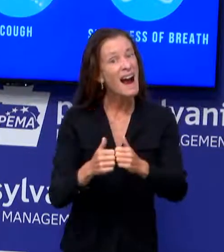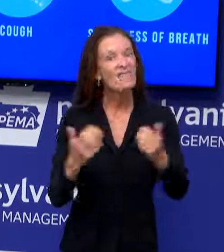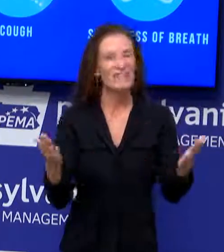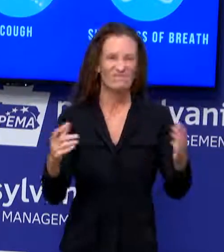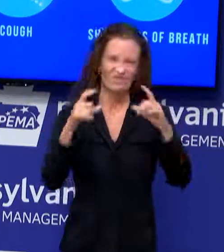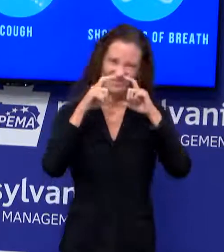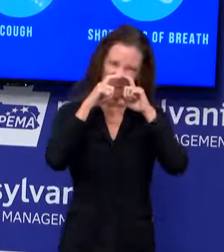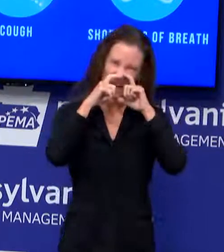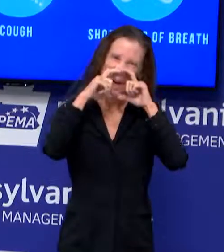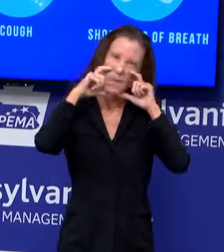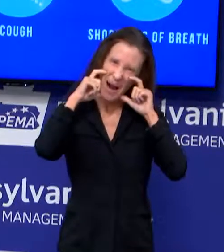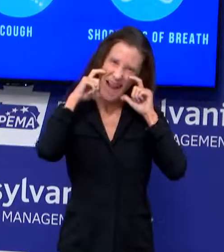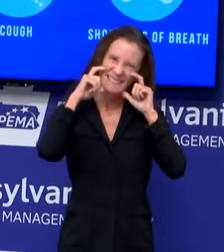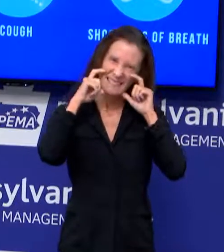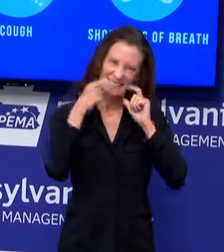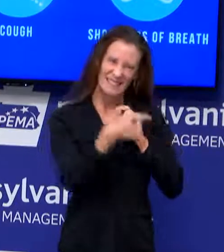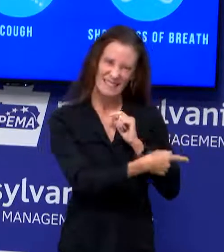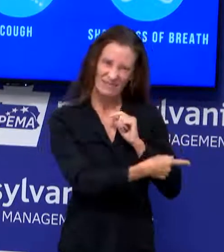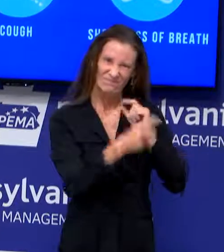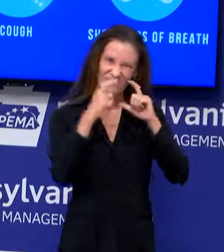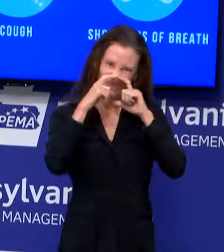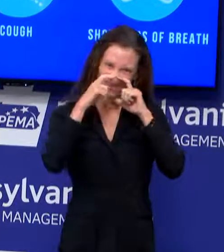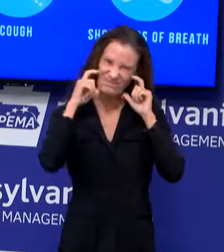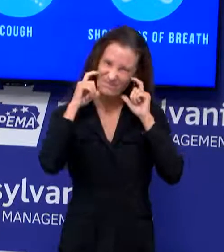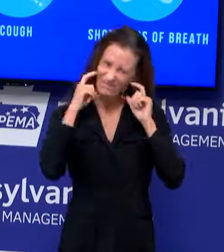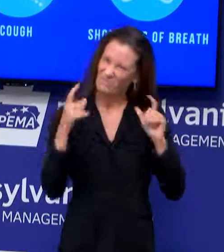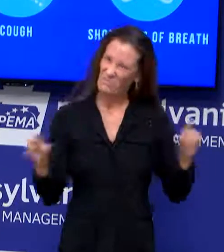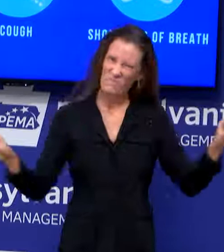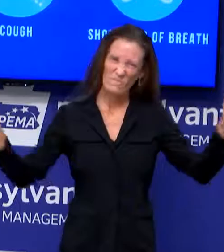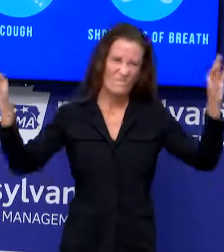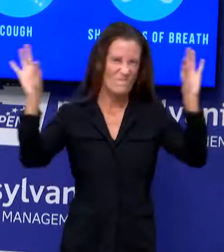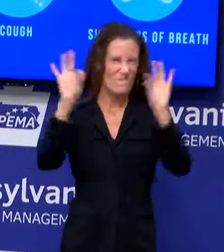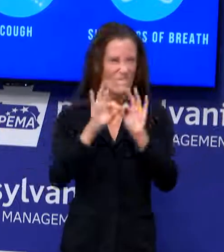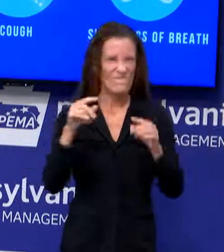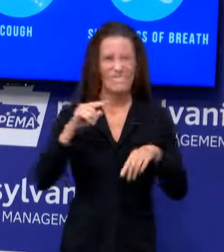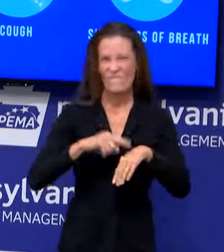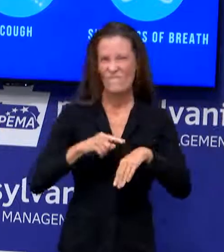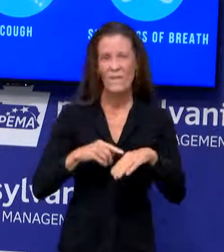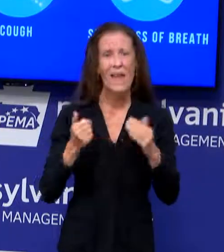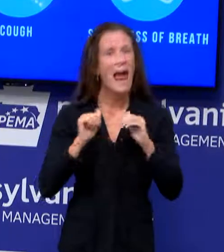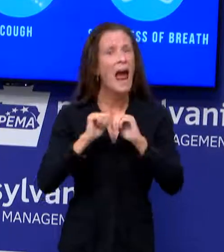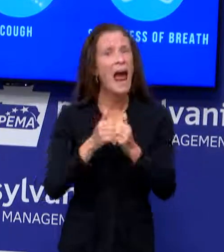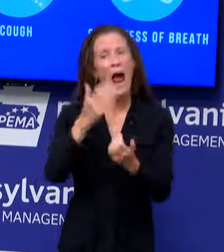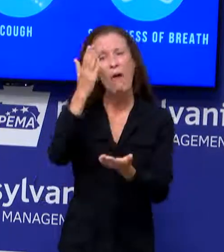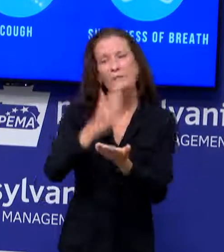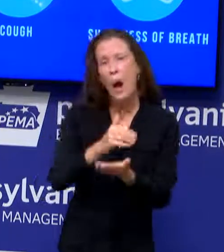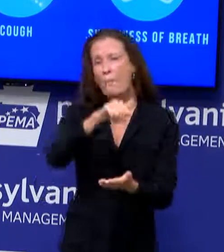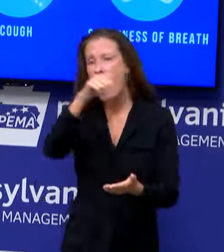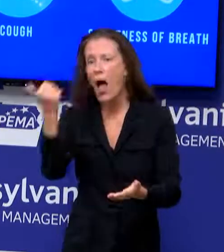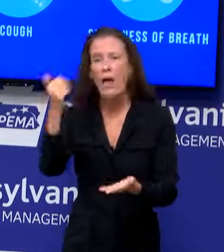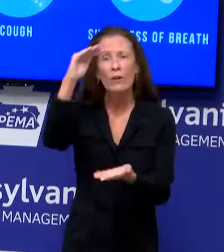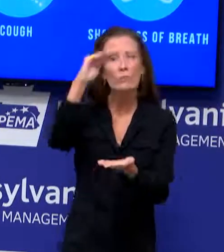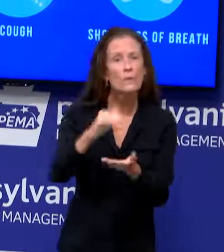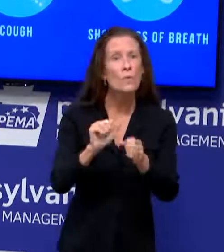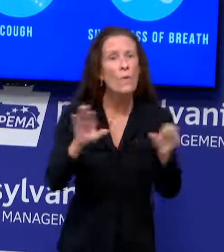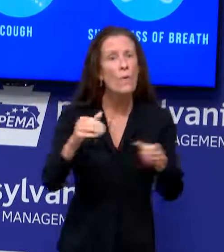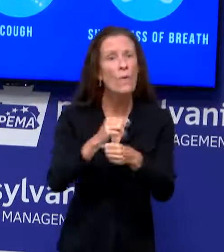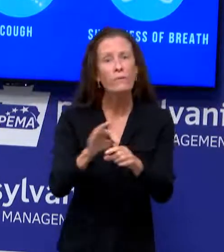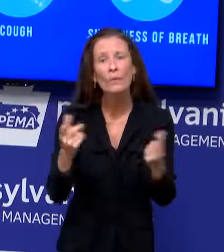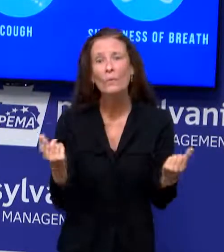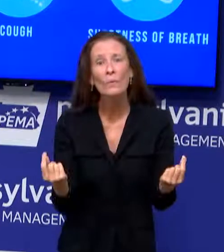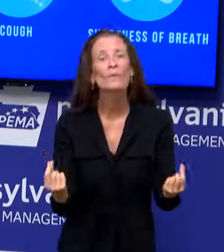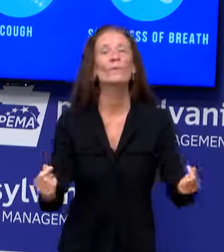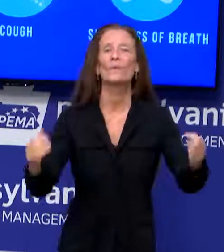mask. You can answer the call to stop the spread when you avoid large public